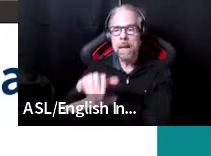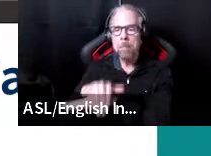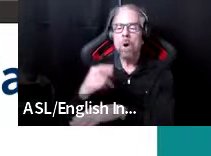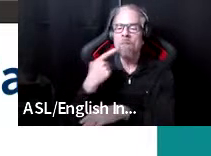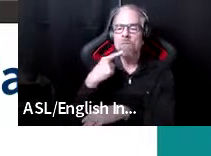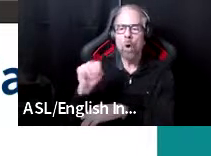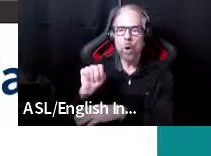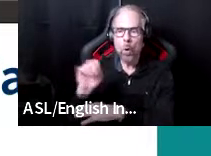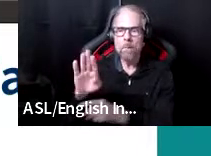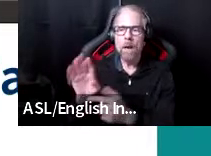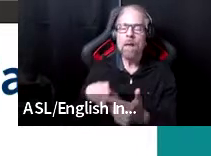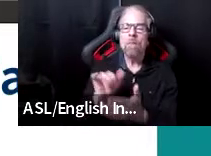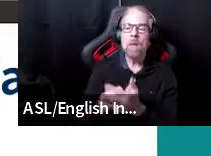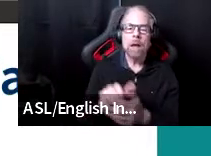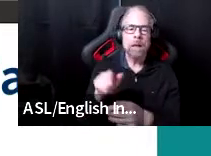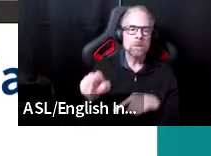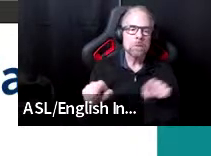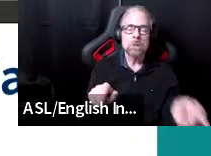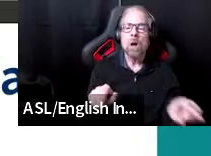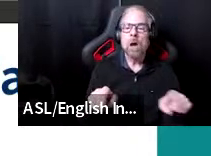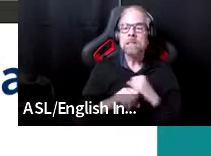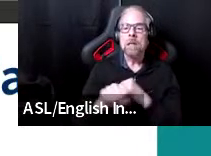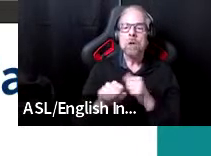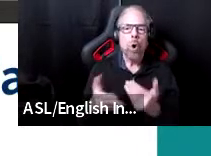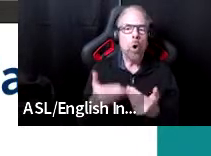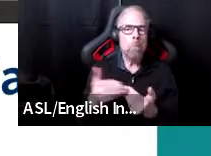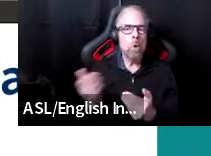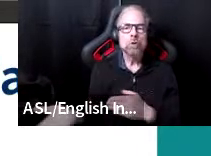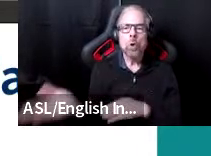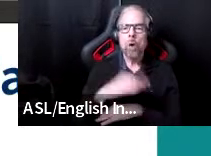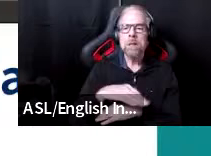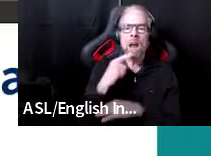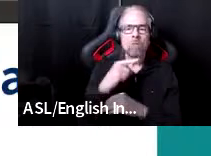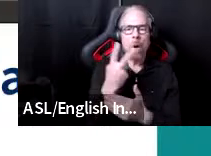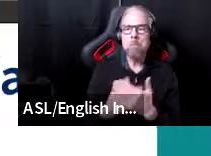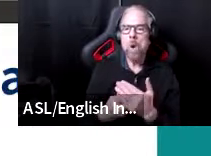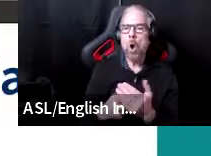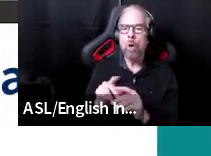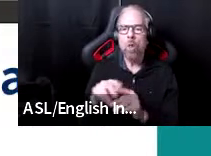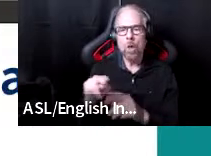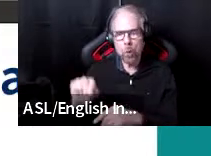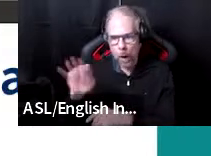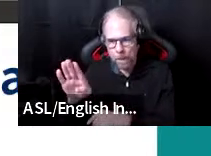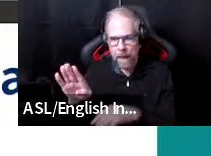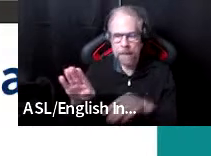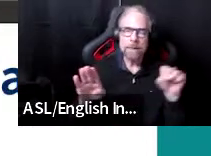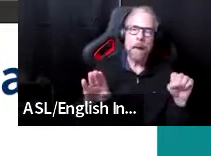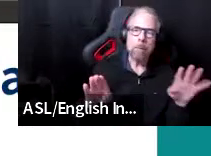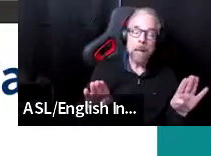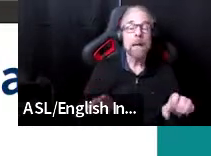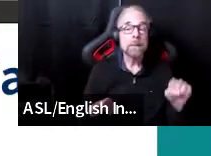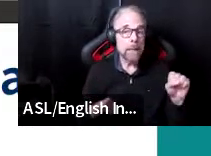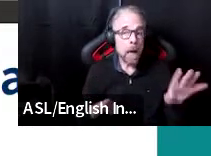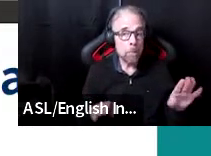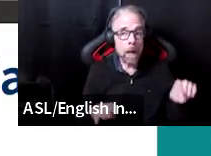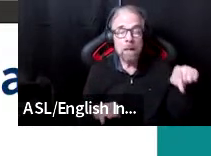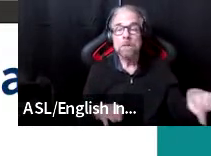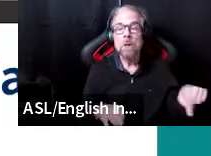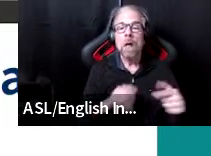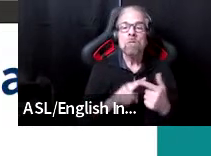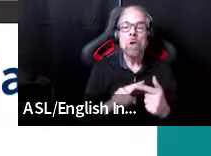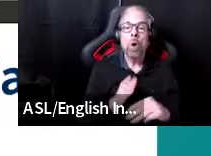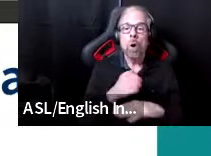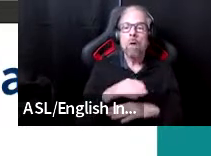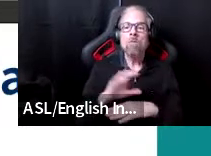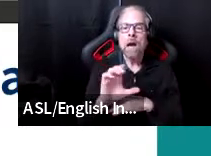condition 2045, that is extending to almost all of the day for both directions. So in the southbound direction, the bottleneck of the Columbia River bridges